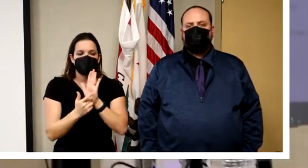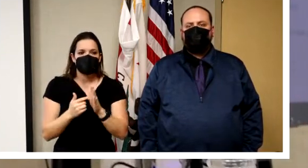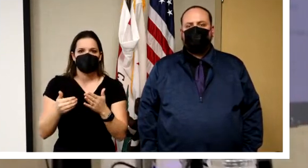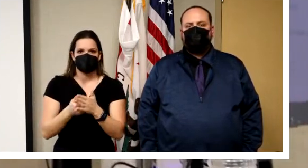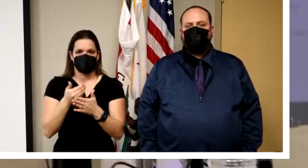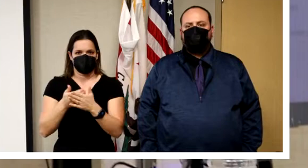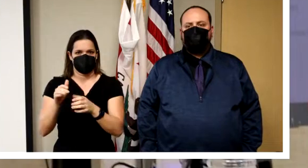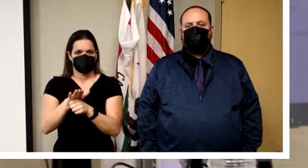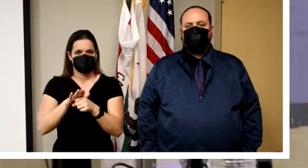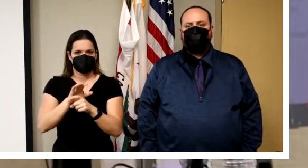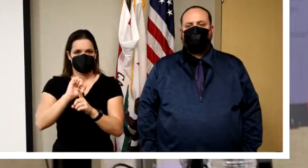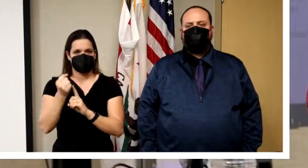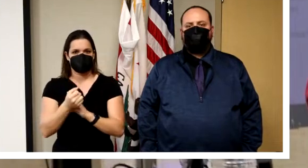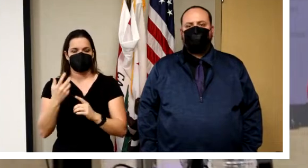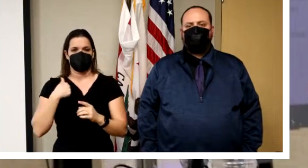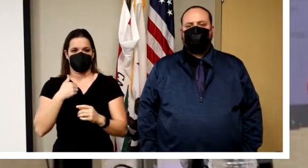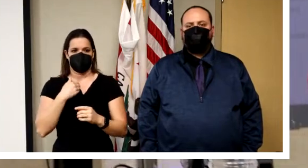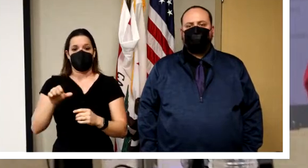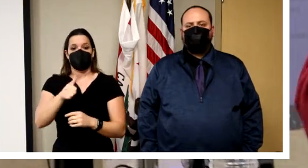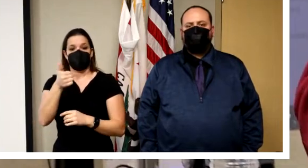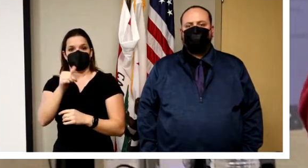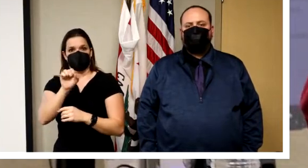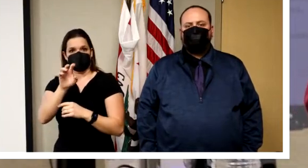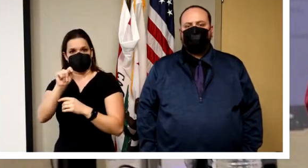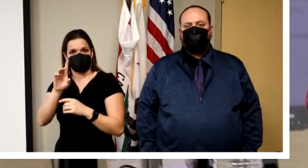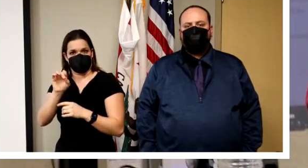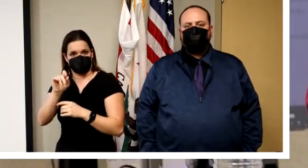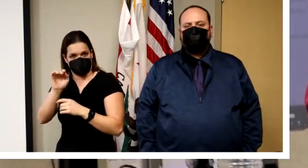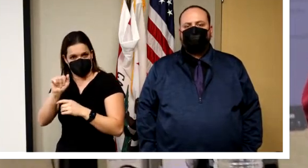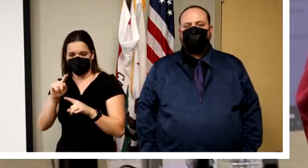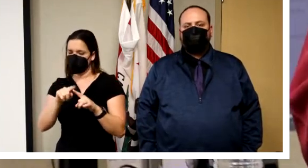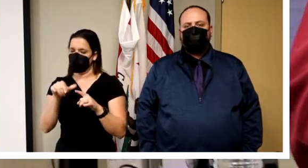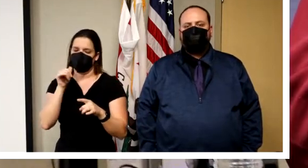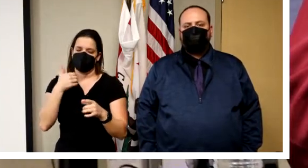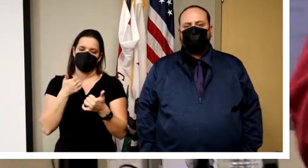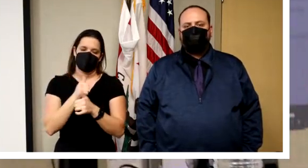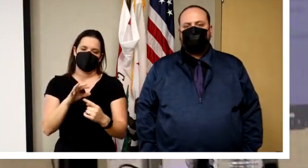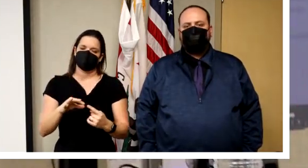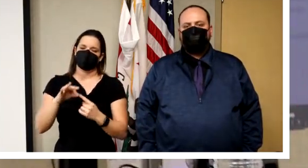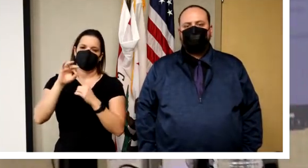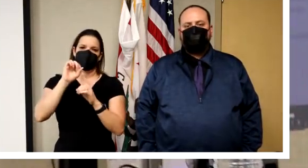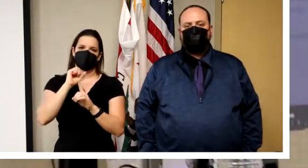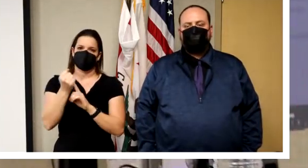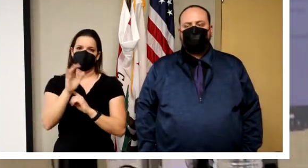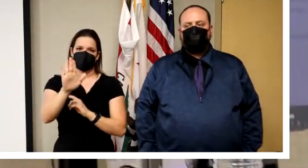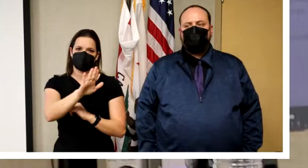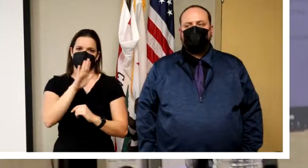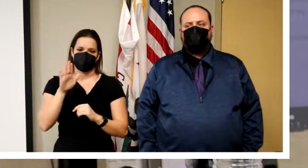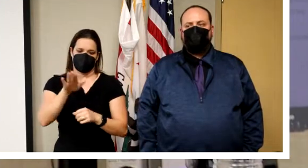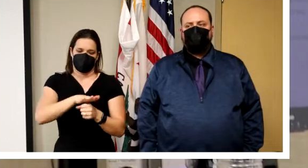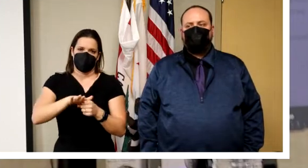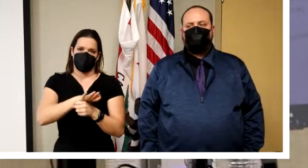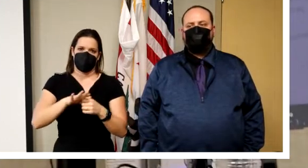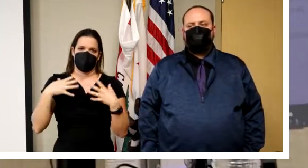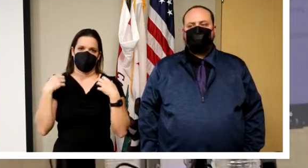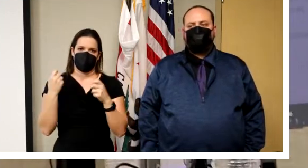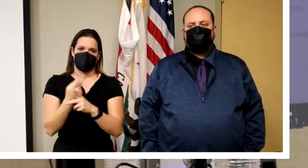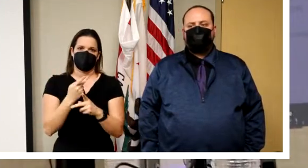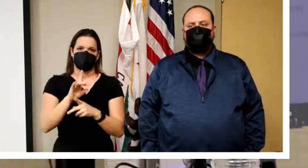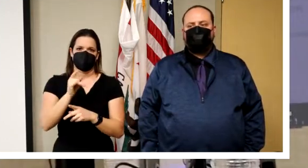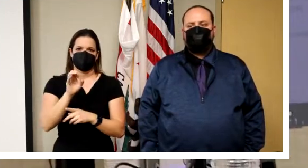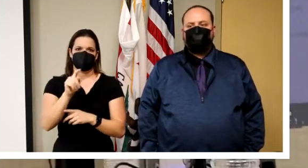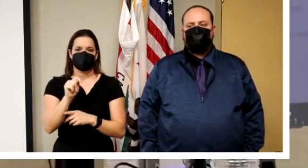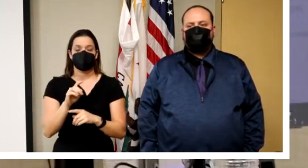been able to use other data sets, but I don't think any of those special circumstances apply here to your healthcare district. So, but the